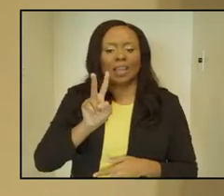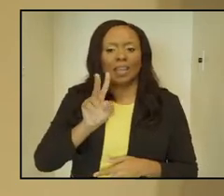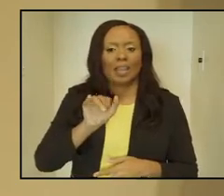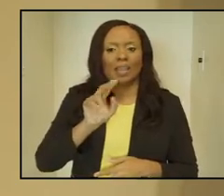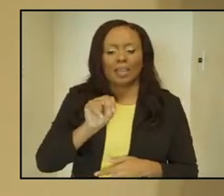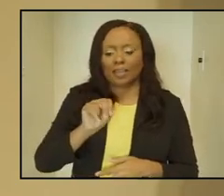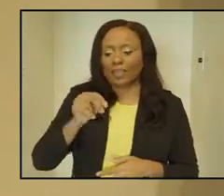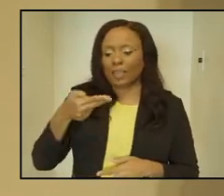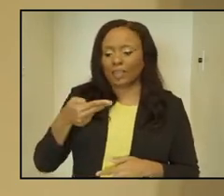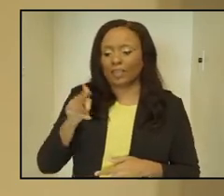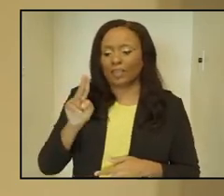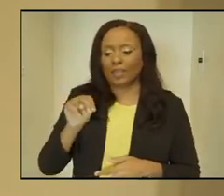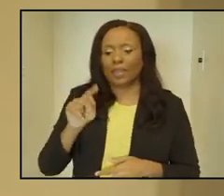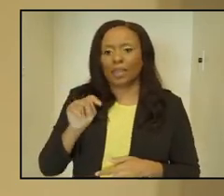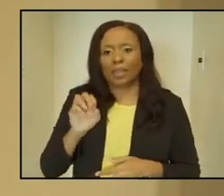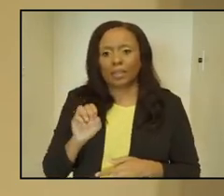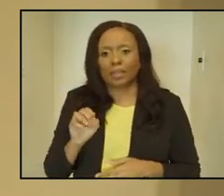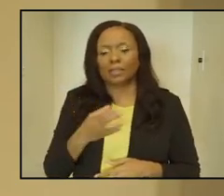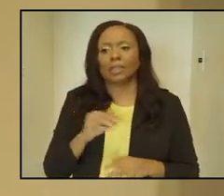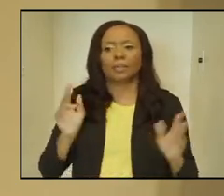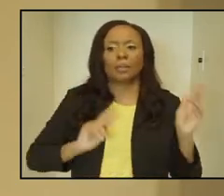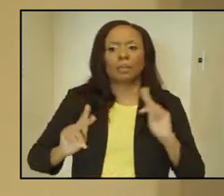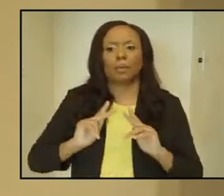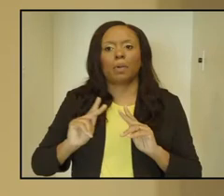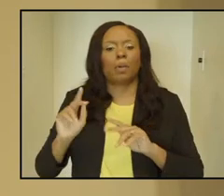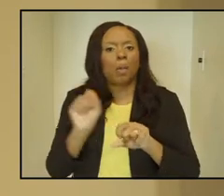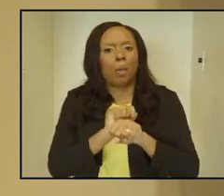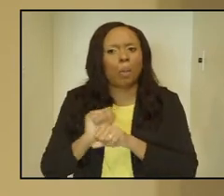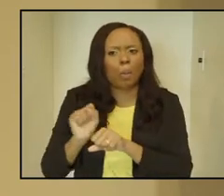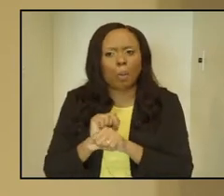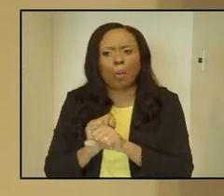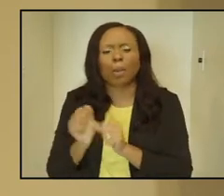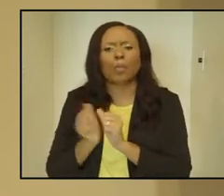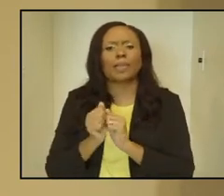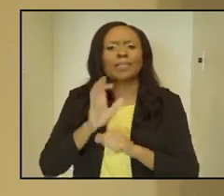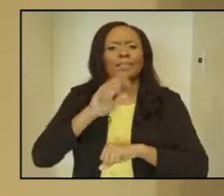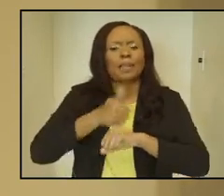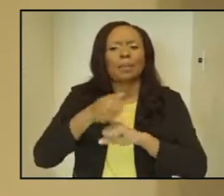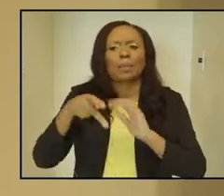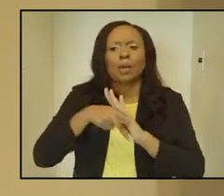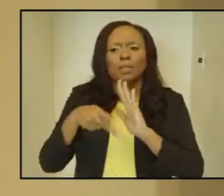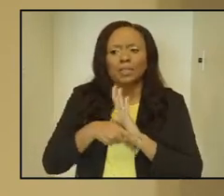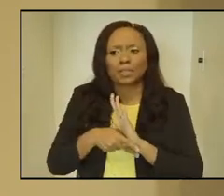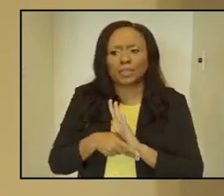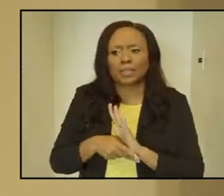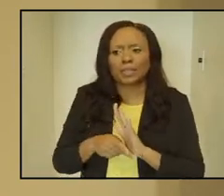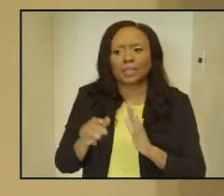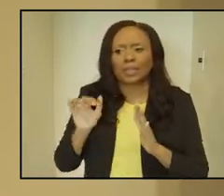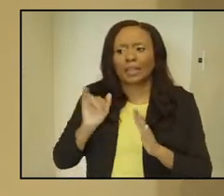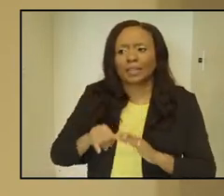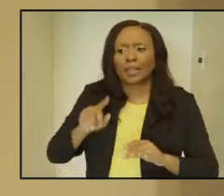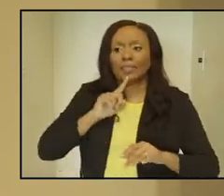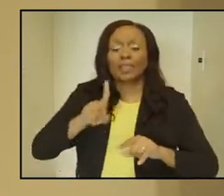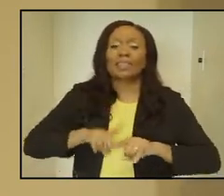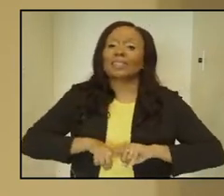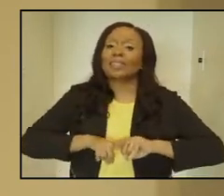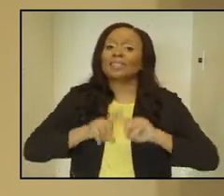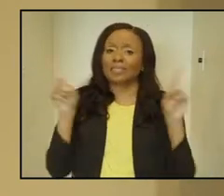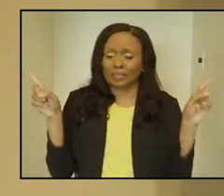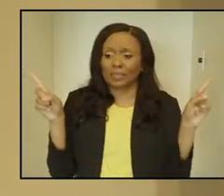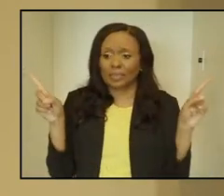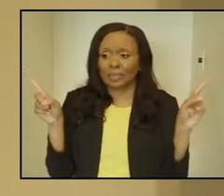of the work from a policy perspective, but that's a lot different from actually getting in and doing the heavy